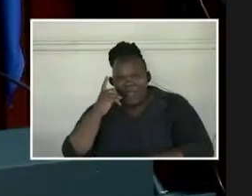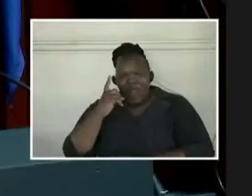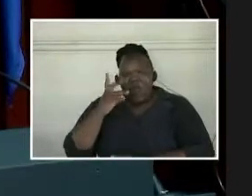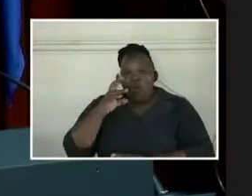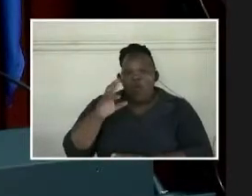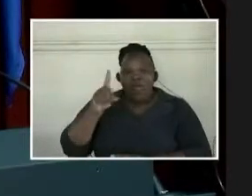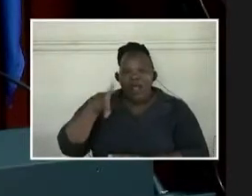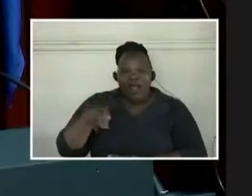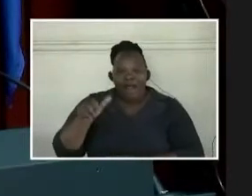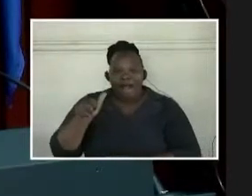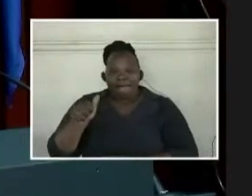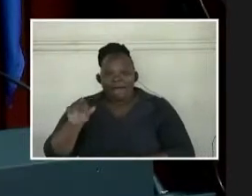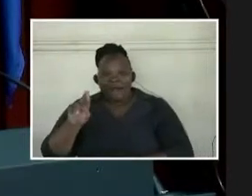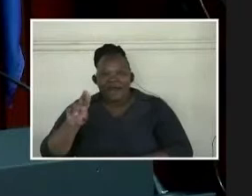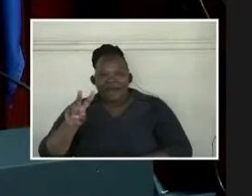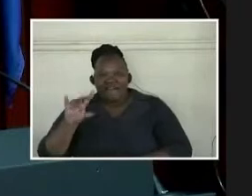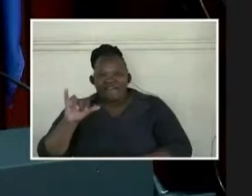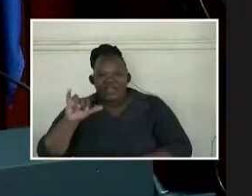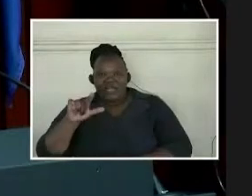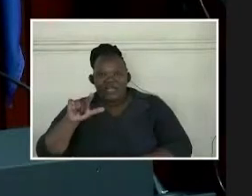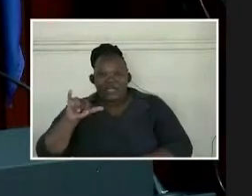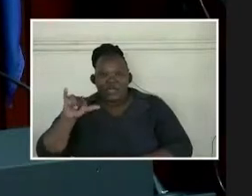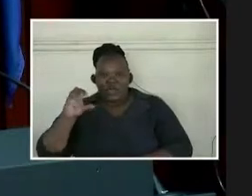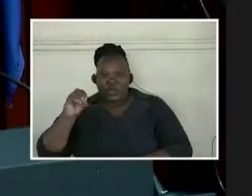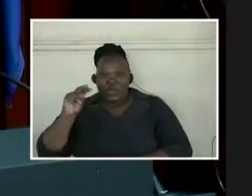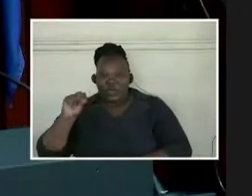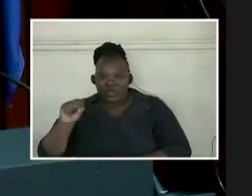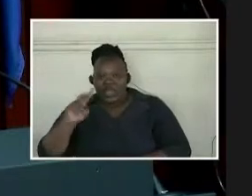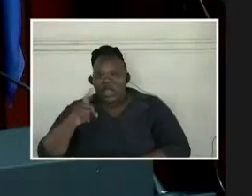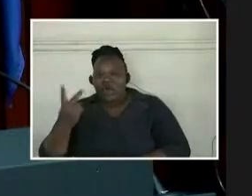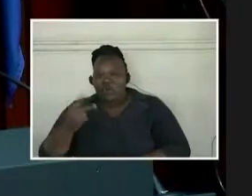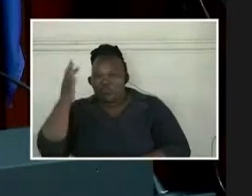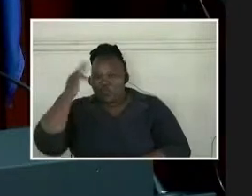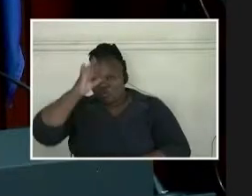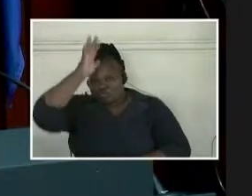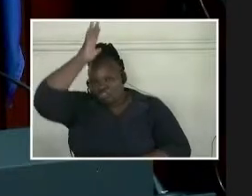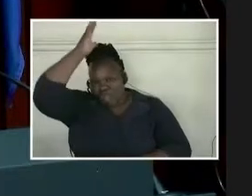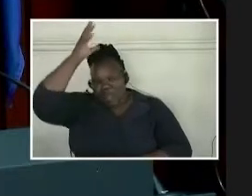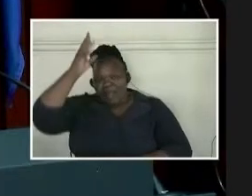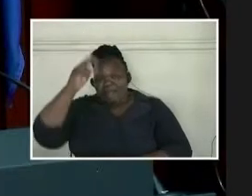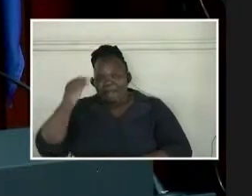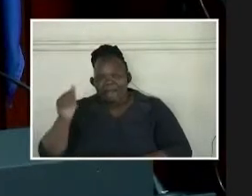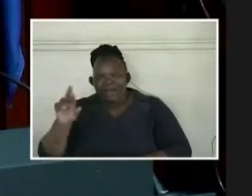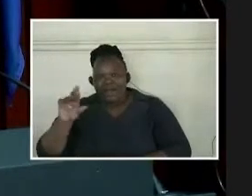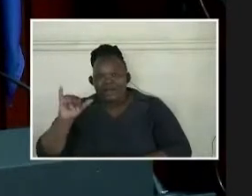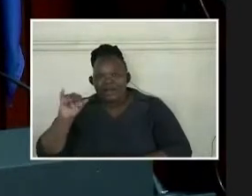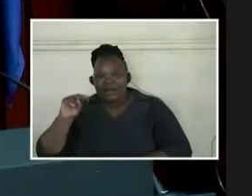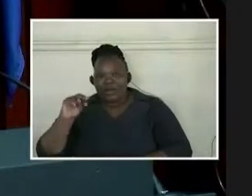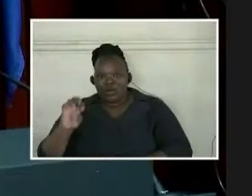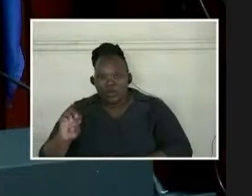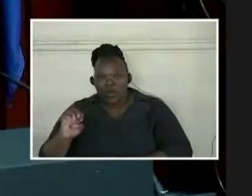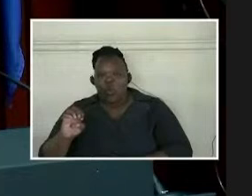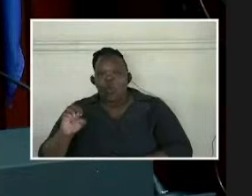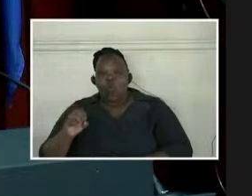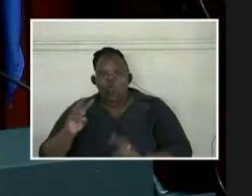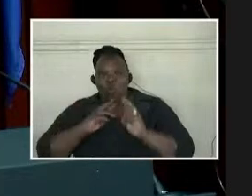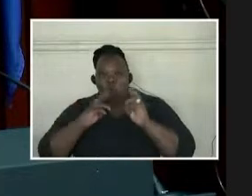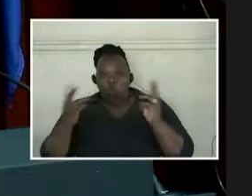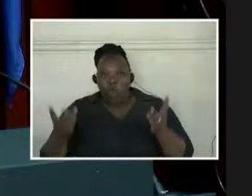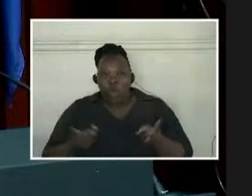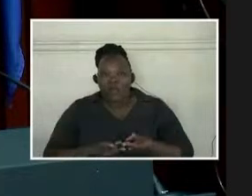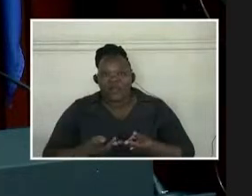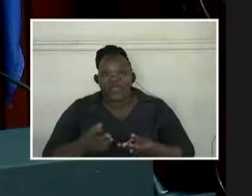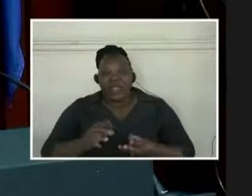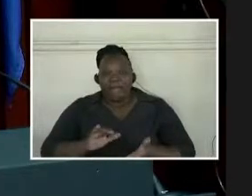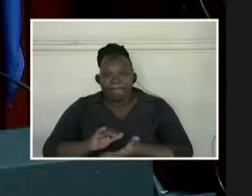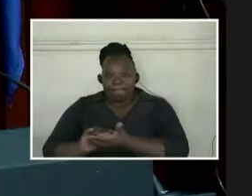shopping mall and oshaga marine world through this partnership the department secured prime retail space